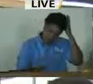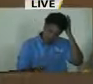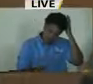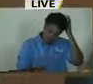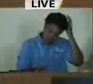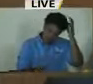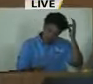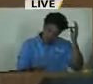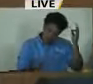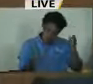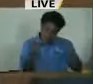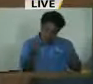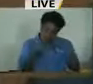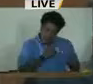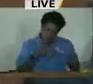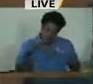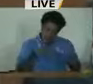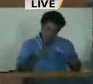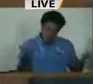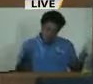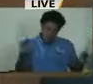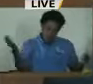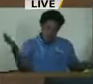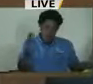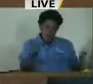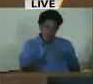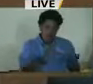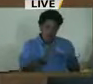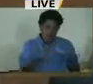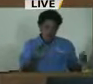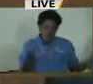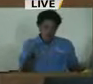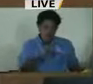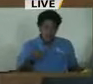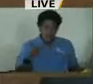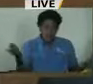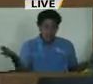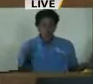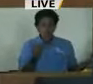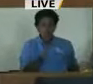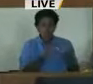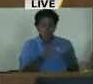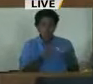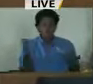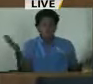any member in here can bring a motion. Exactly. If you have something to bring a motion about.